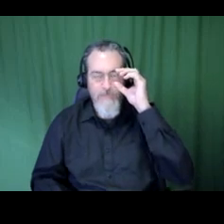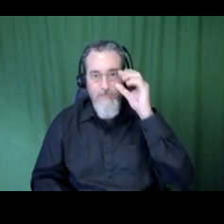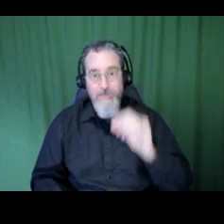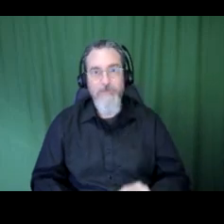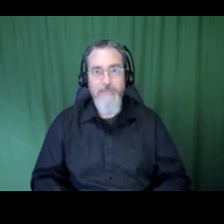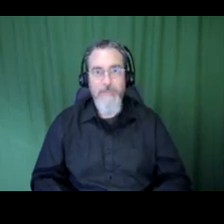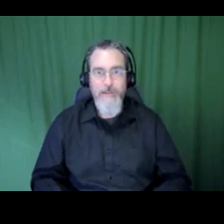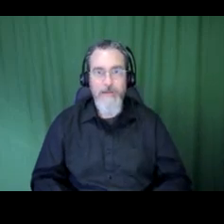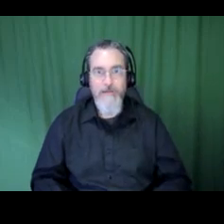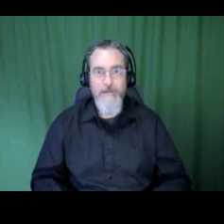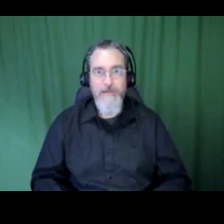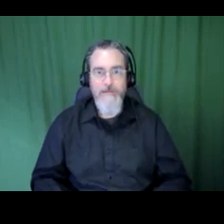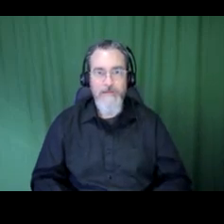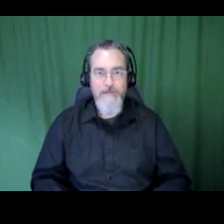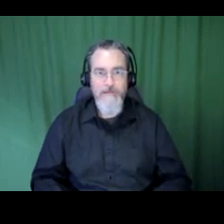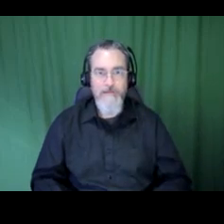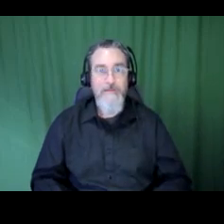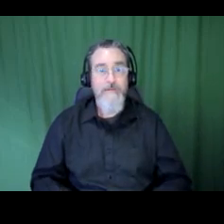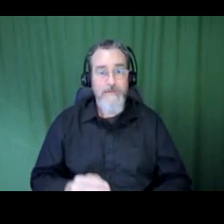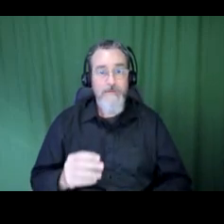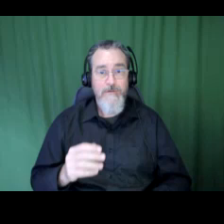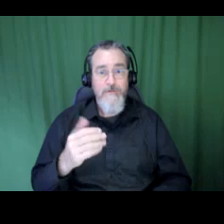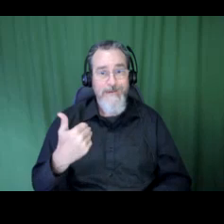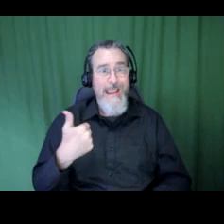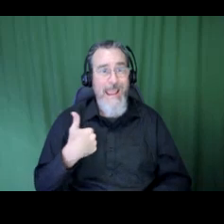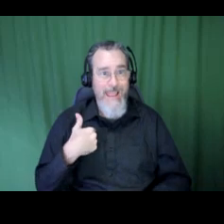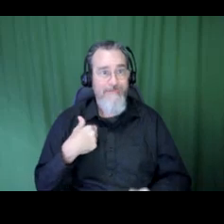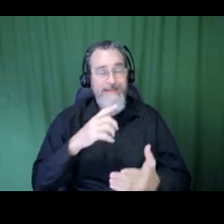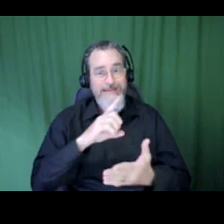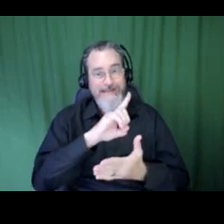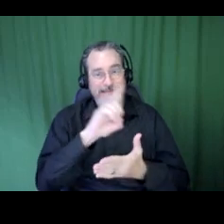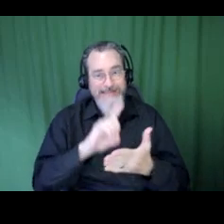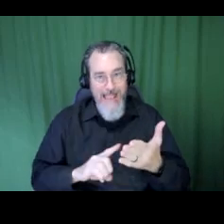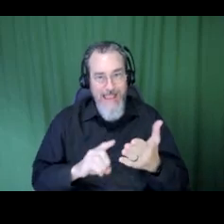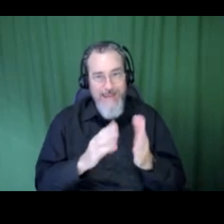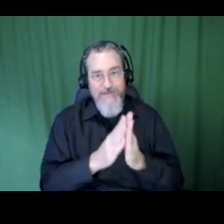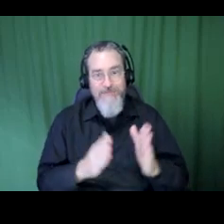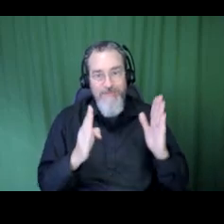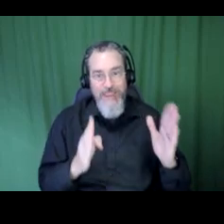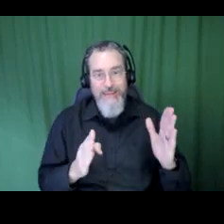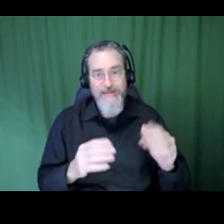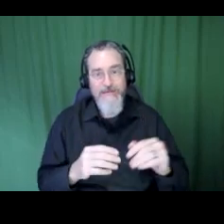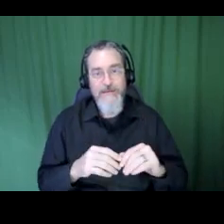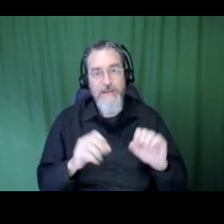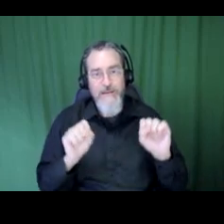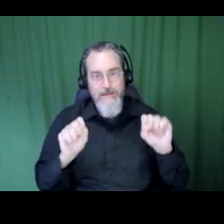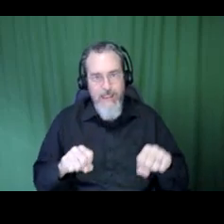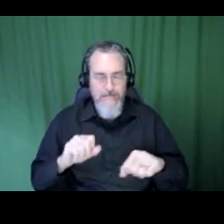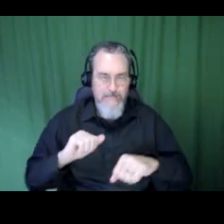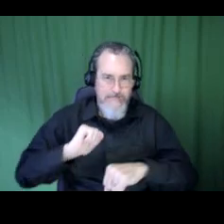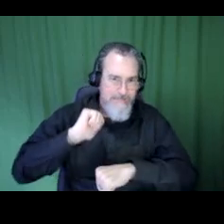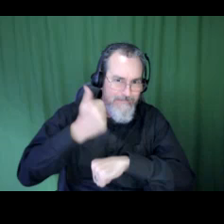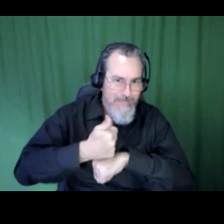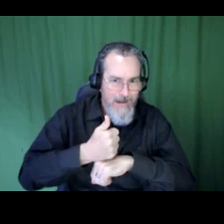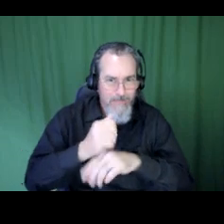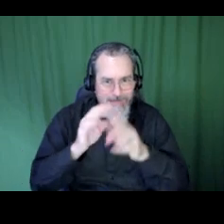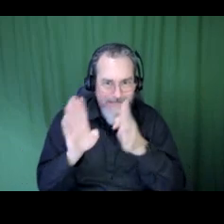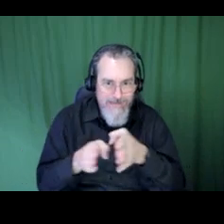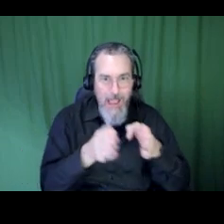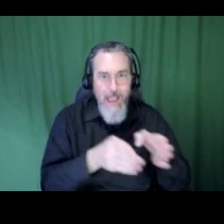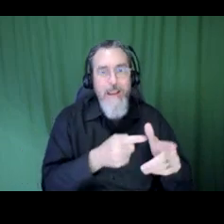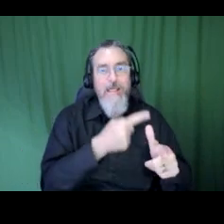program with a design phase to design our micro-credential certified curriculum, and then there will be an implementation